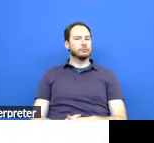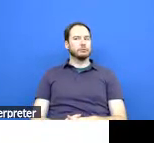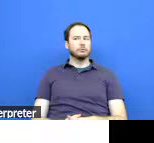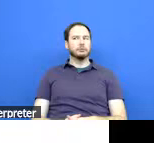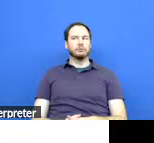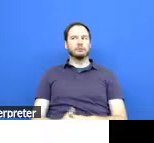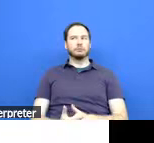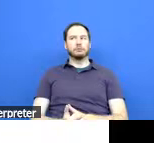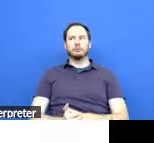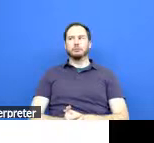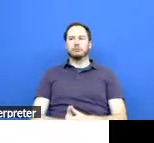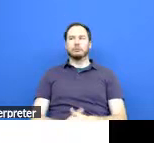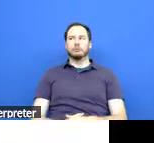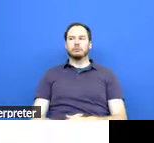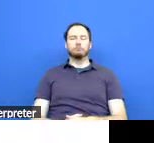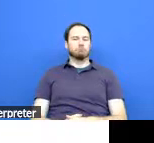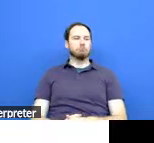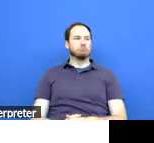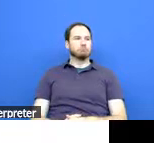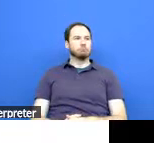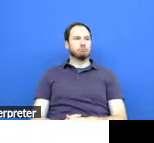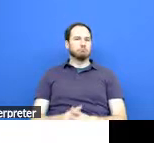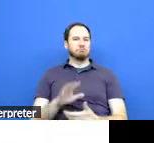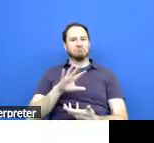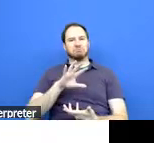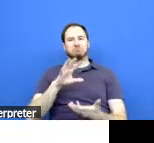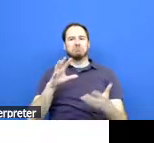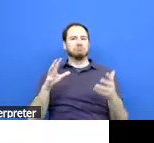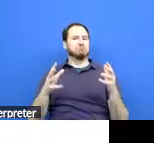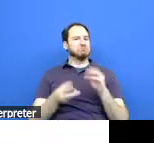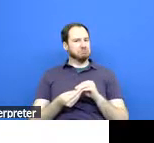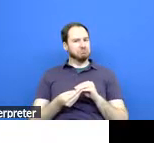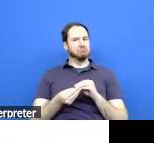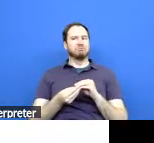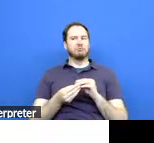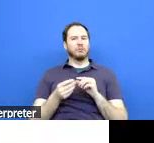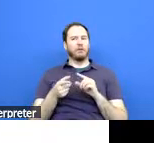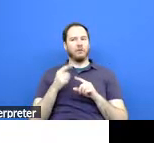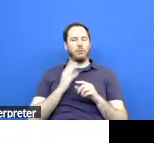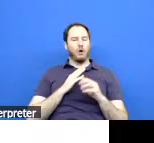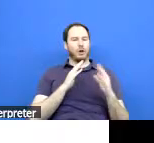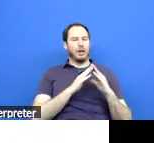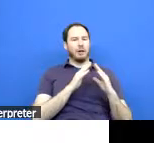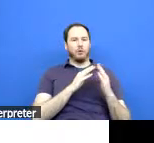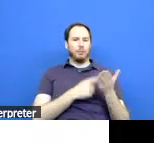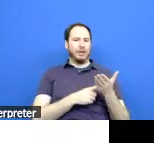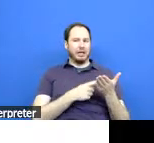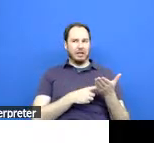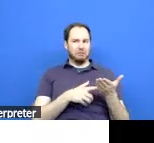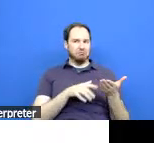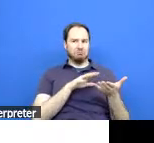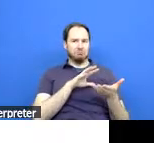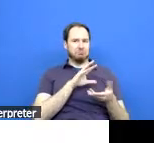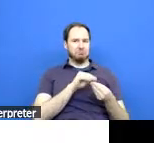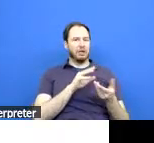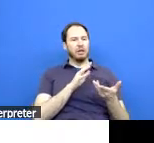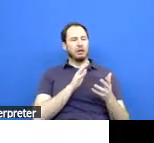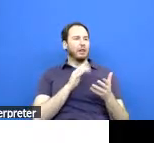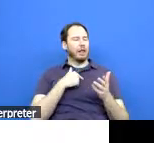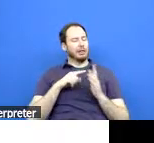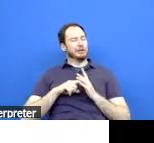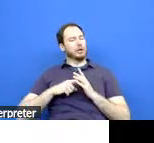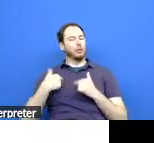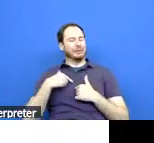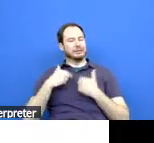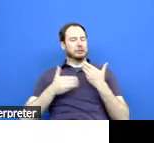And yeah, that was about the summary of kind of the bigger points from the neighborhood meeting. I know that was kind of the start of it, and we're